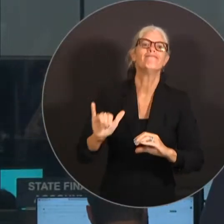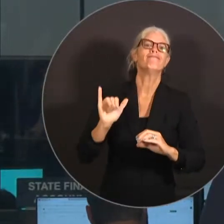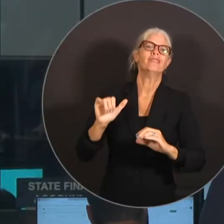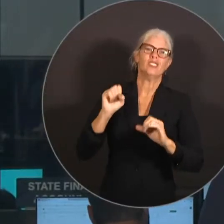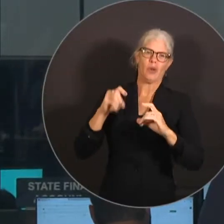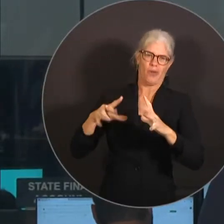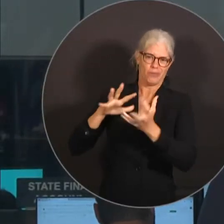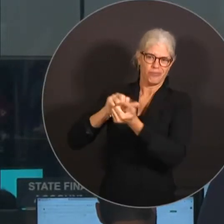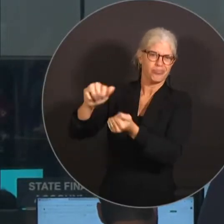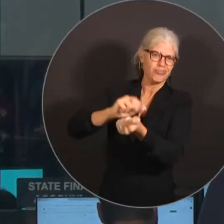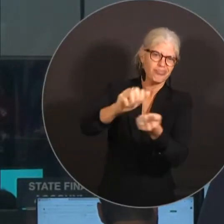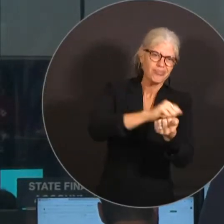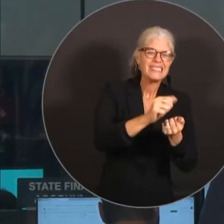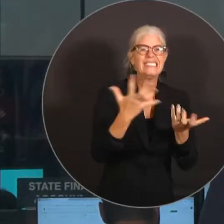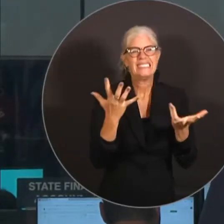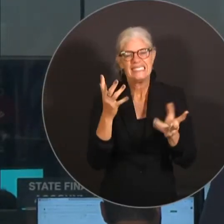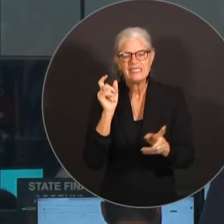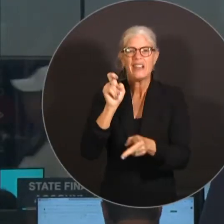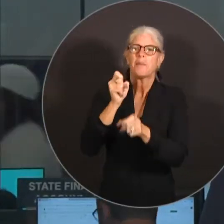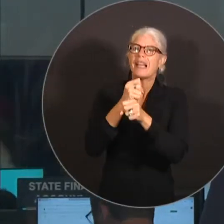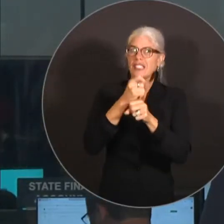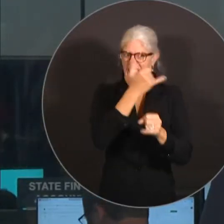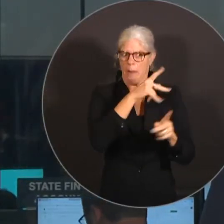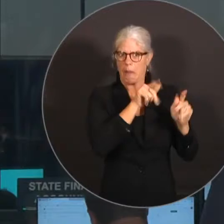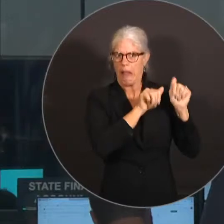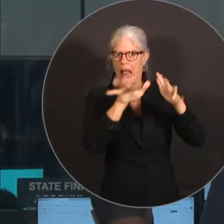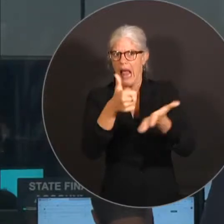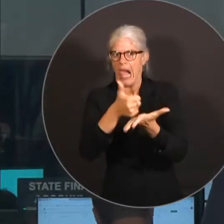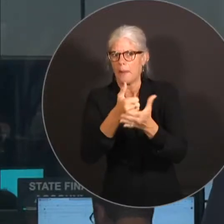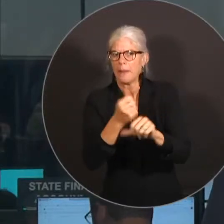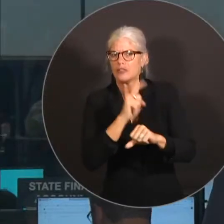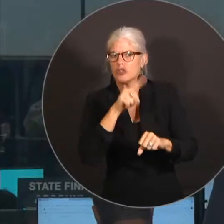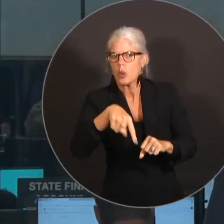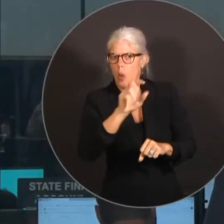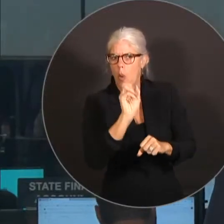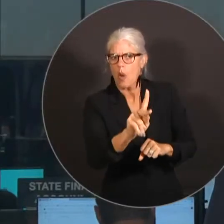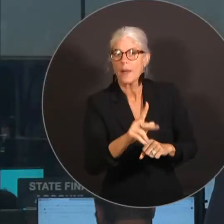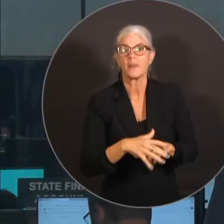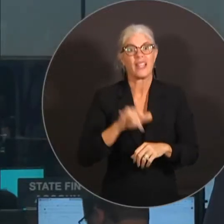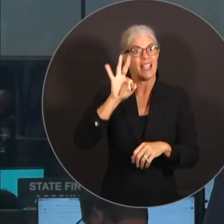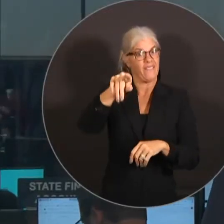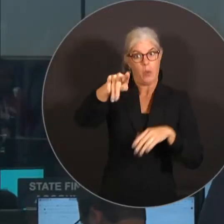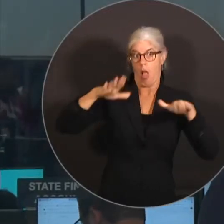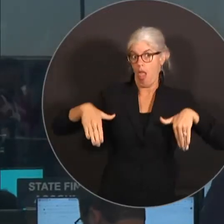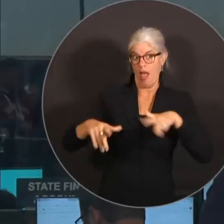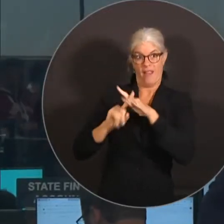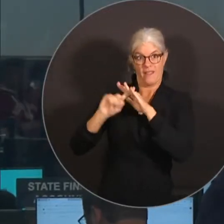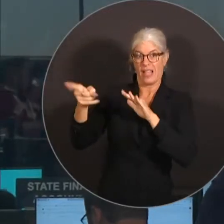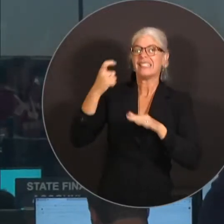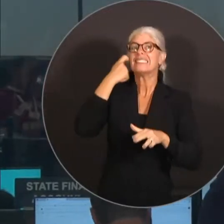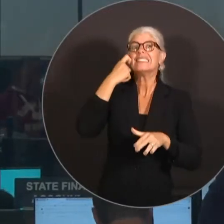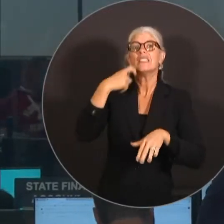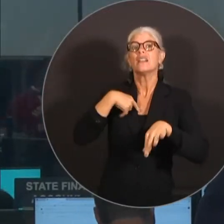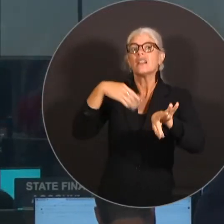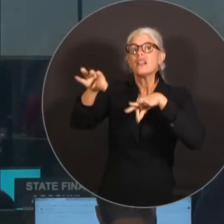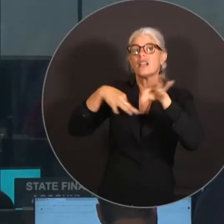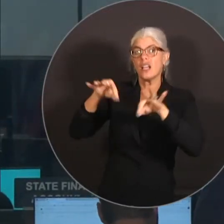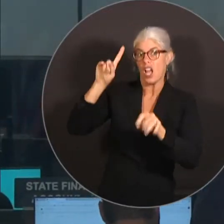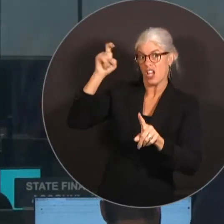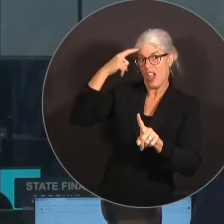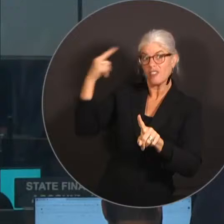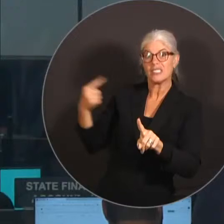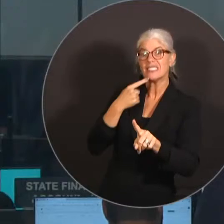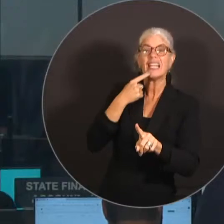sure they're taken care of. If you have not already left, as I just said, as the governor just said, you need to stay